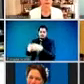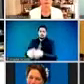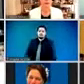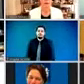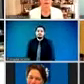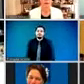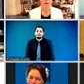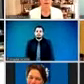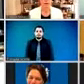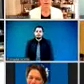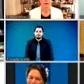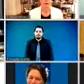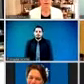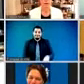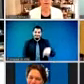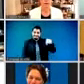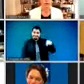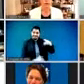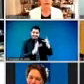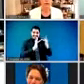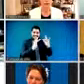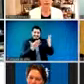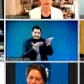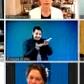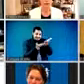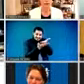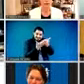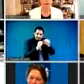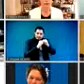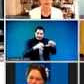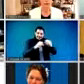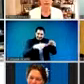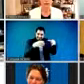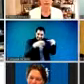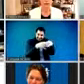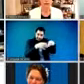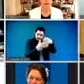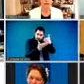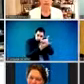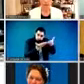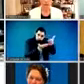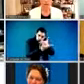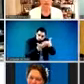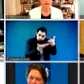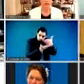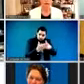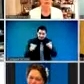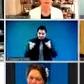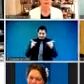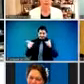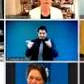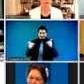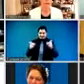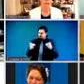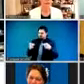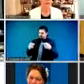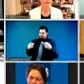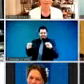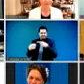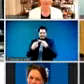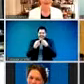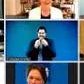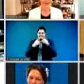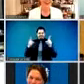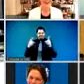thinking based democracies. This contradiction has to be essentially bridged if we want to really see a feminist future. Thank